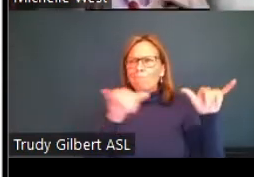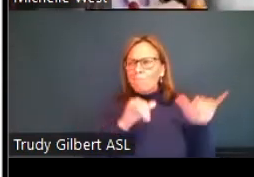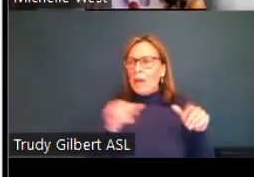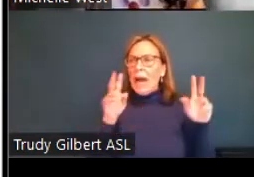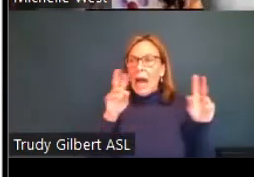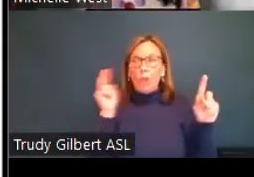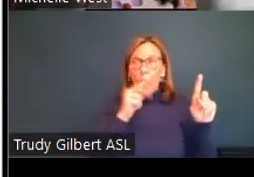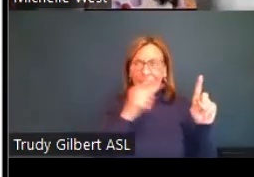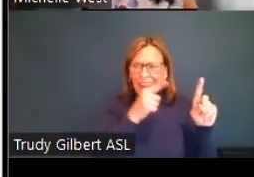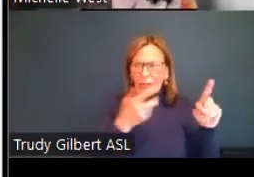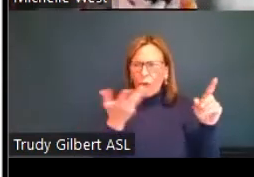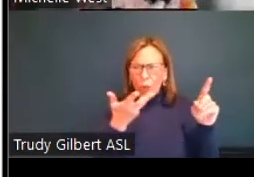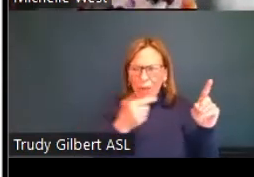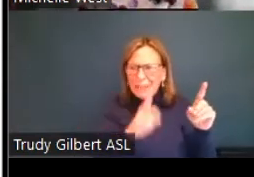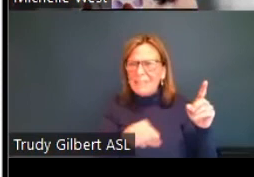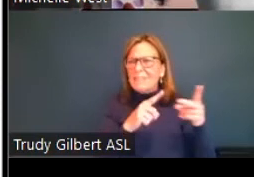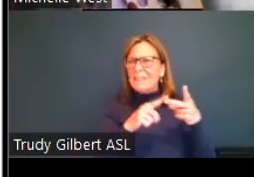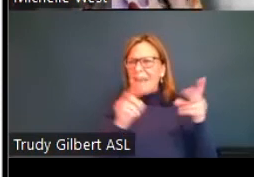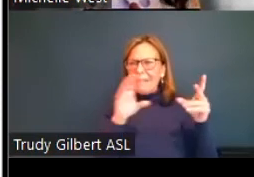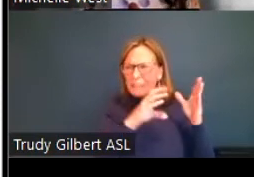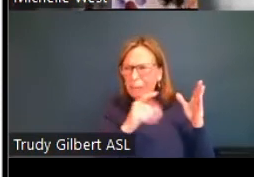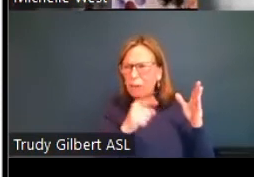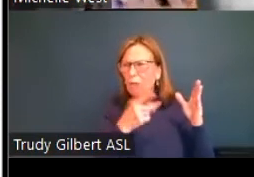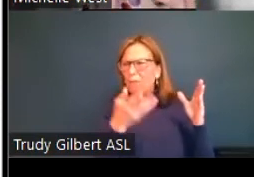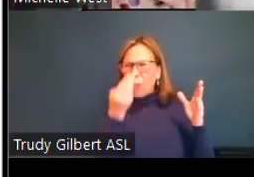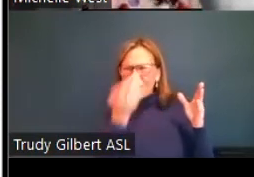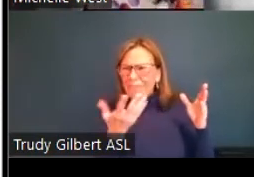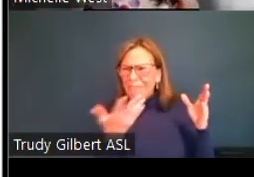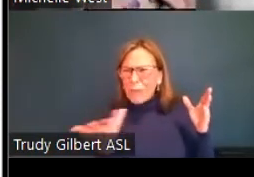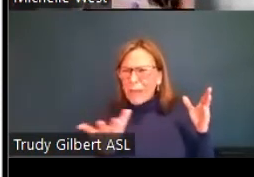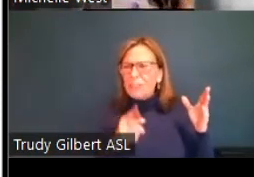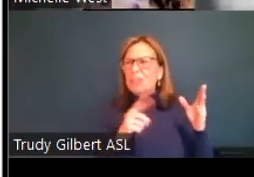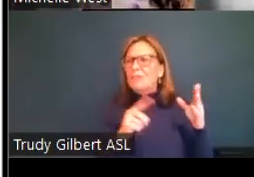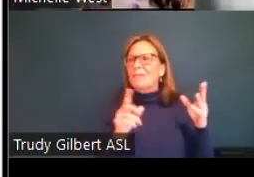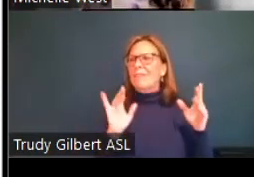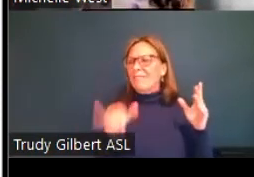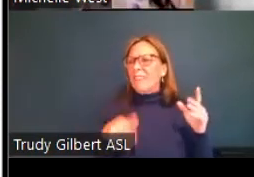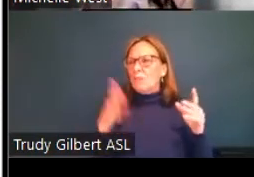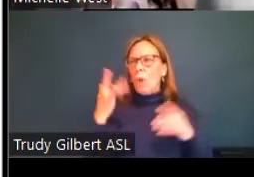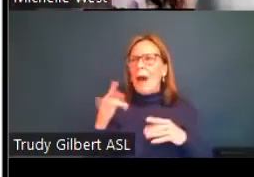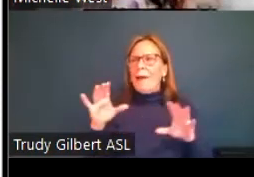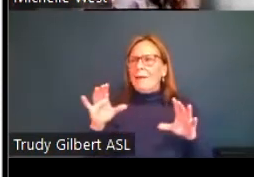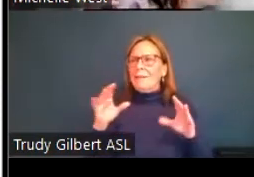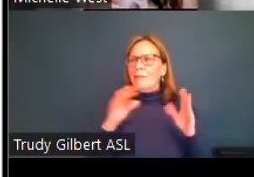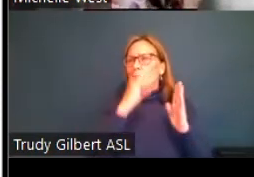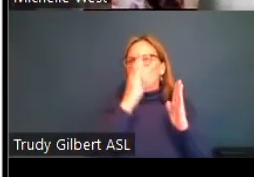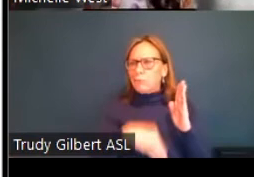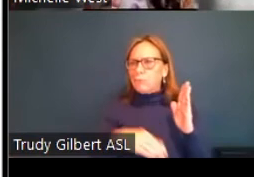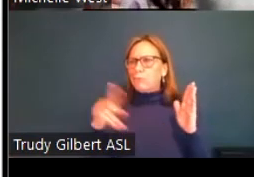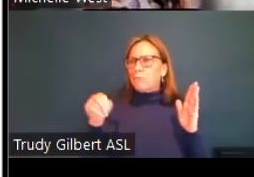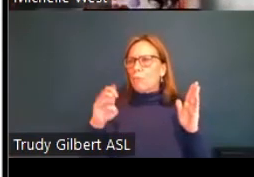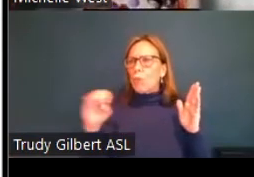first paragraph's going to give me this info. Then I'm going to get the body. And that's why you do a press release, because they're getting so